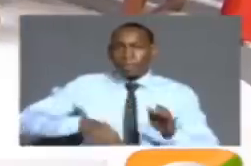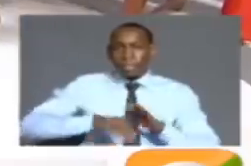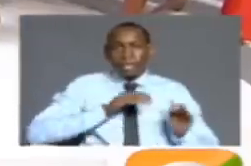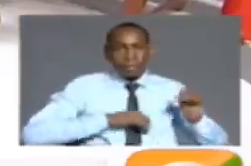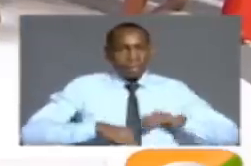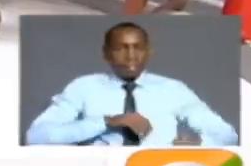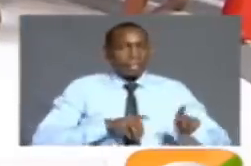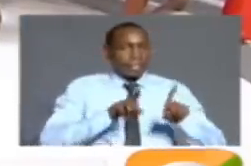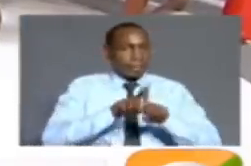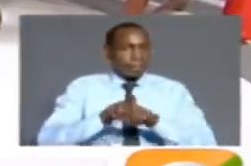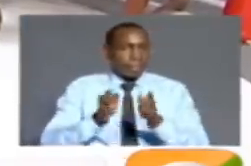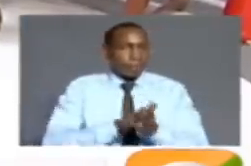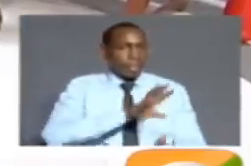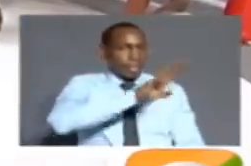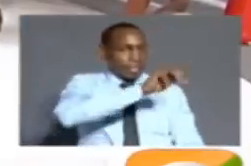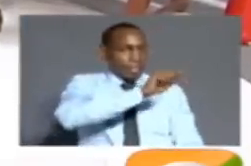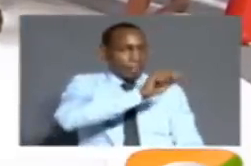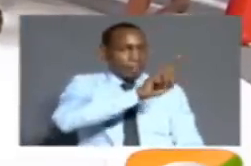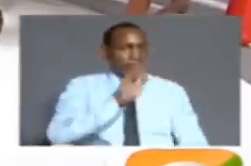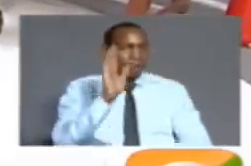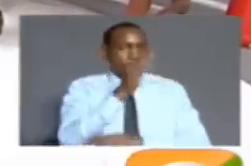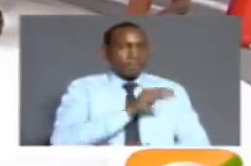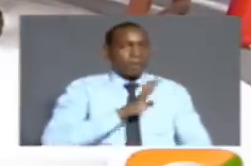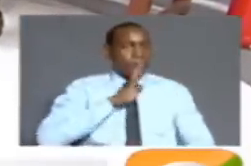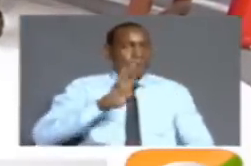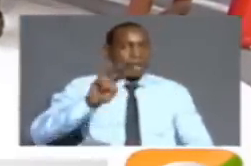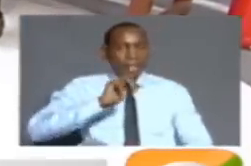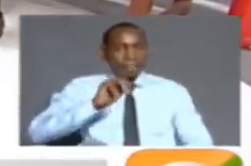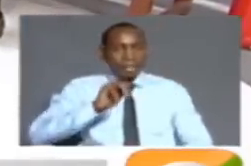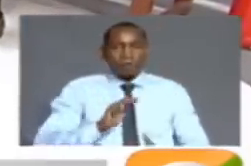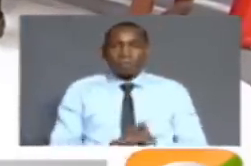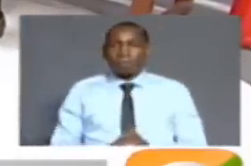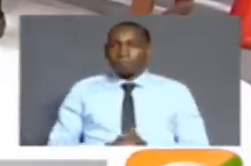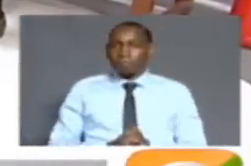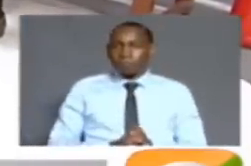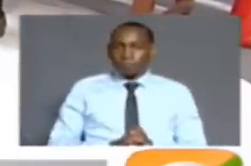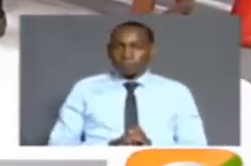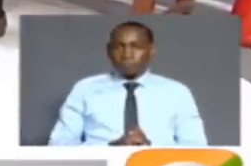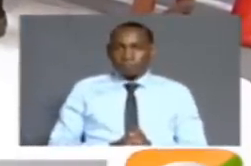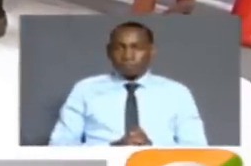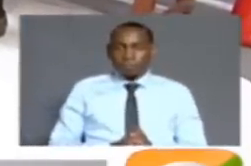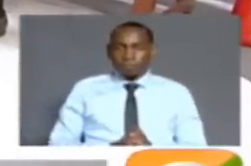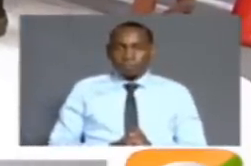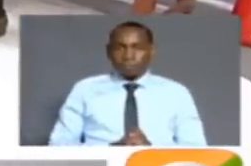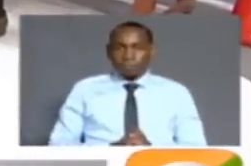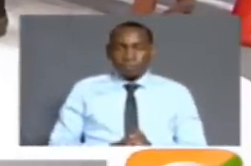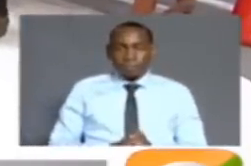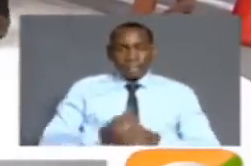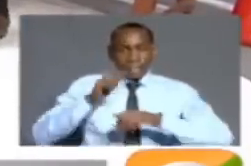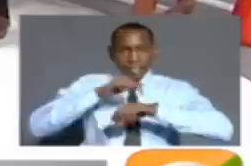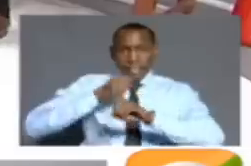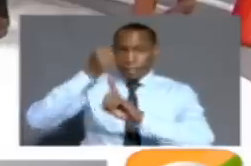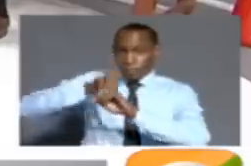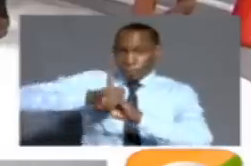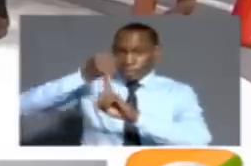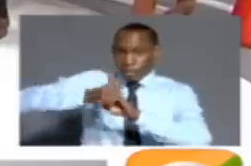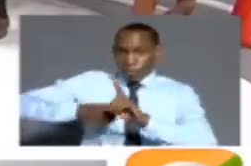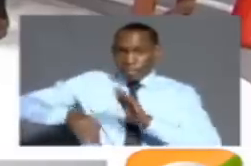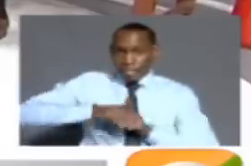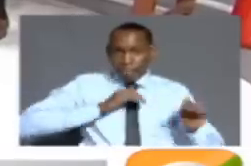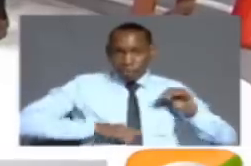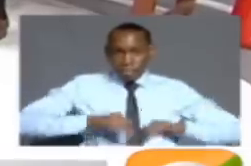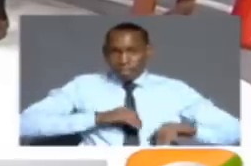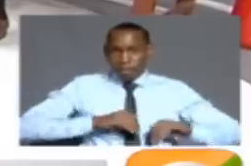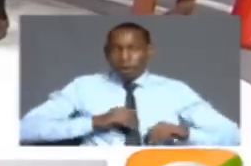Forest. Exactly. I only need 400 million. That's right. And I'm doing it. So when we fight corruption, let us